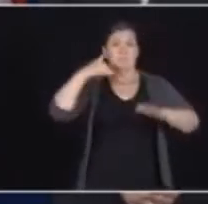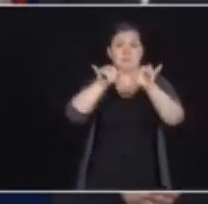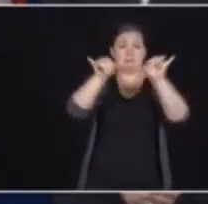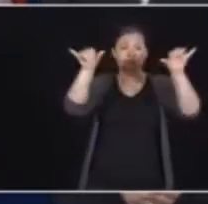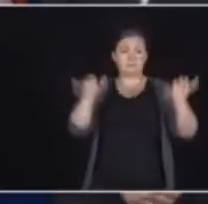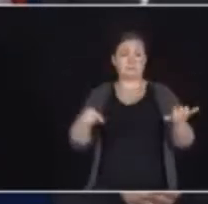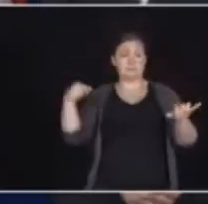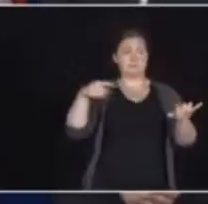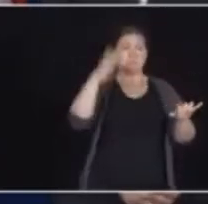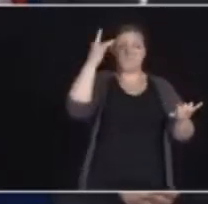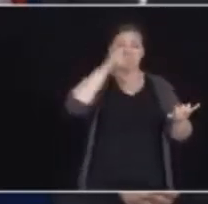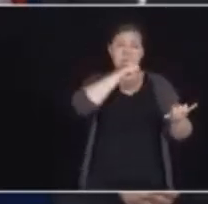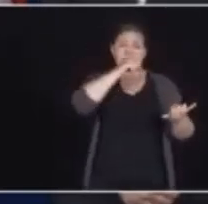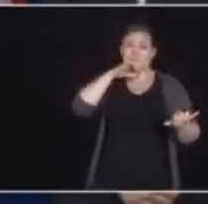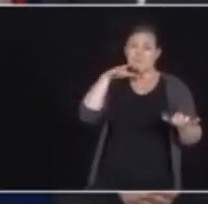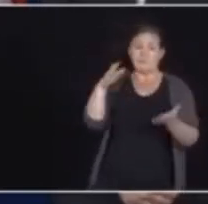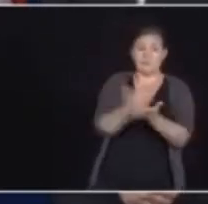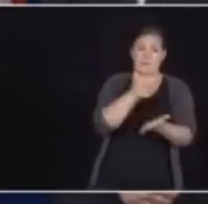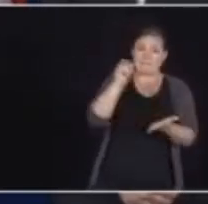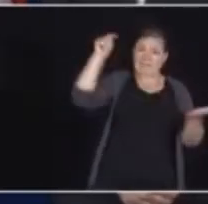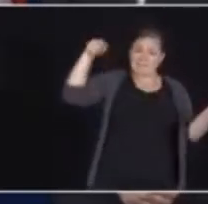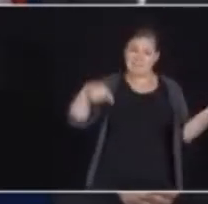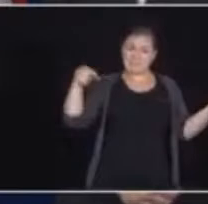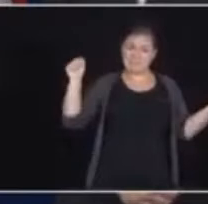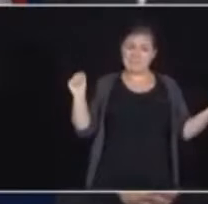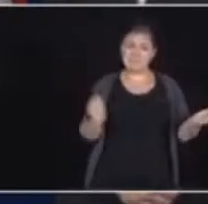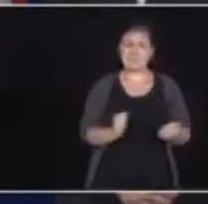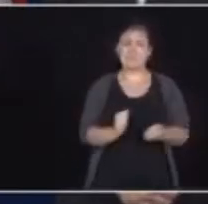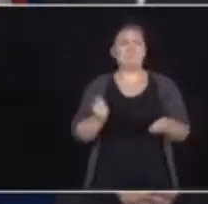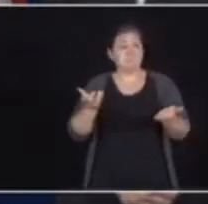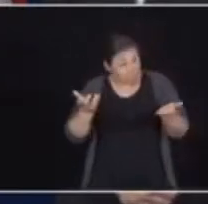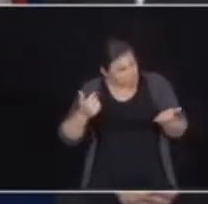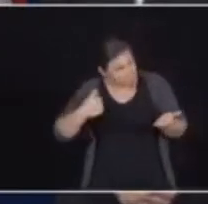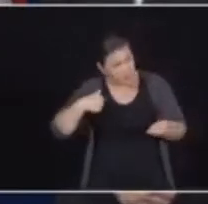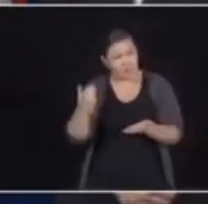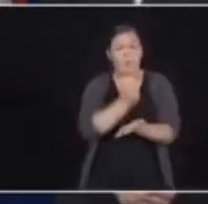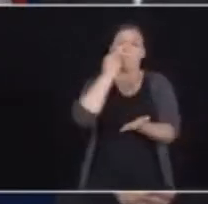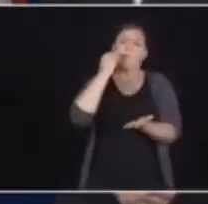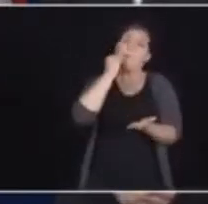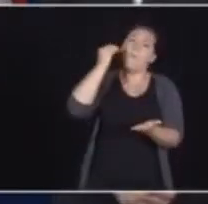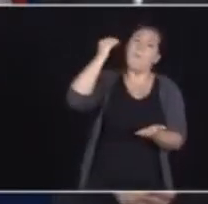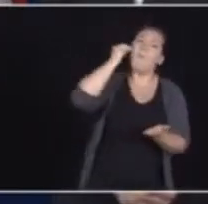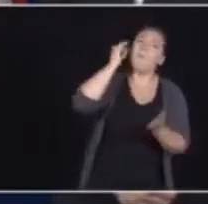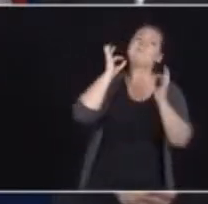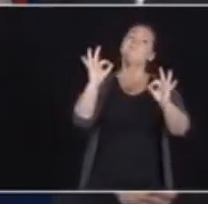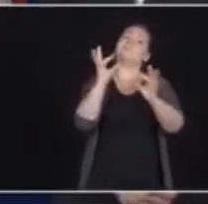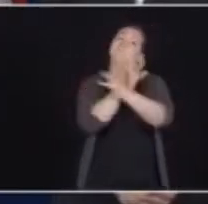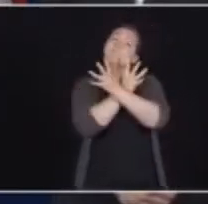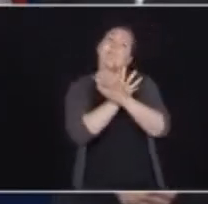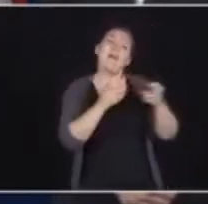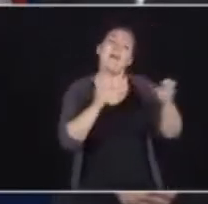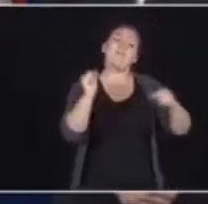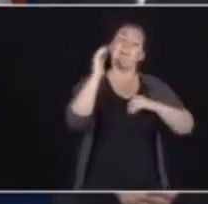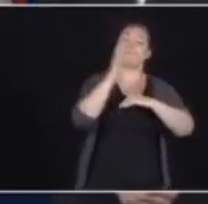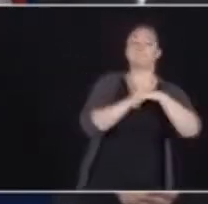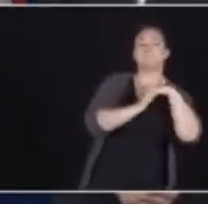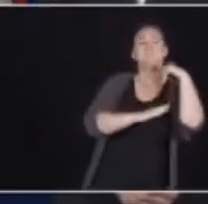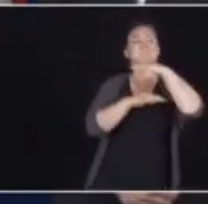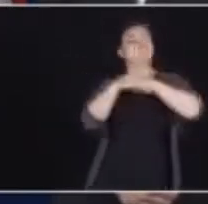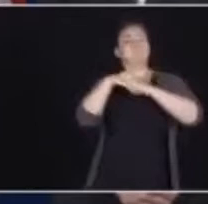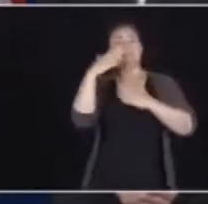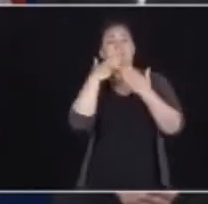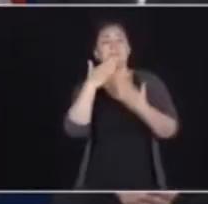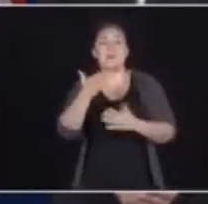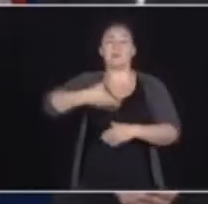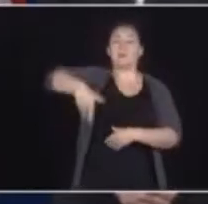nothing less. They deserve a place that feels like home, a place that is safe and comfortable. Thank you, and God bless the people